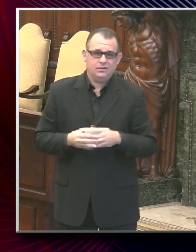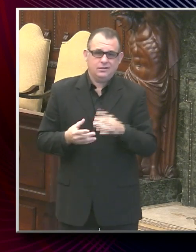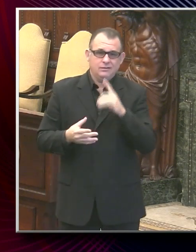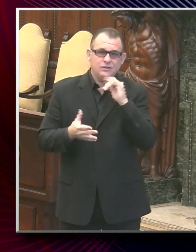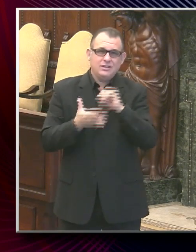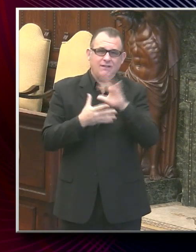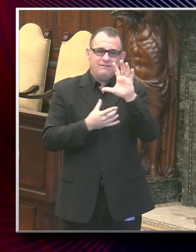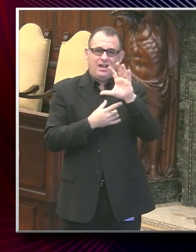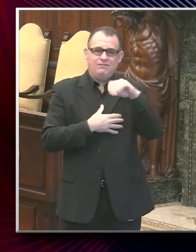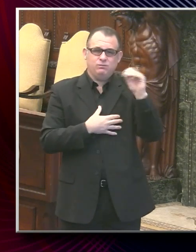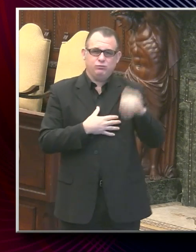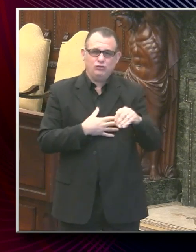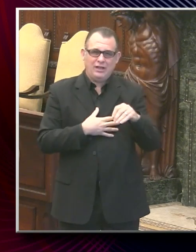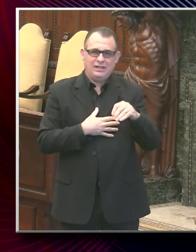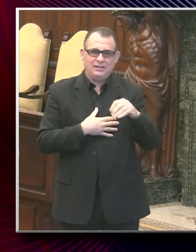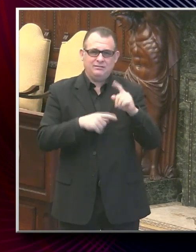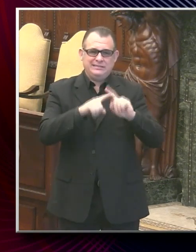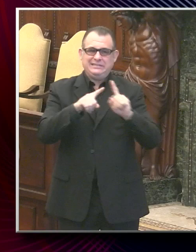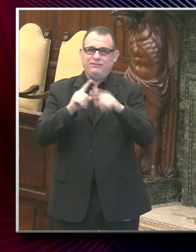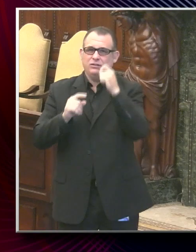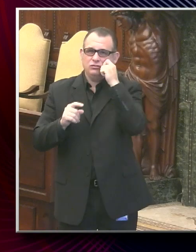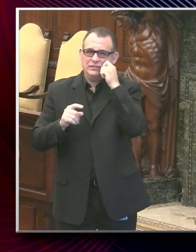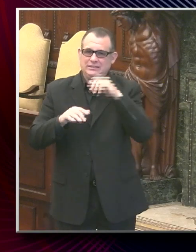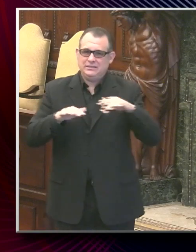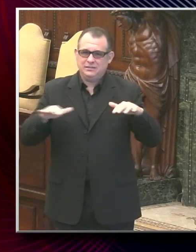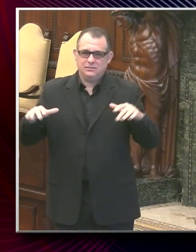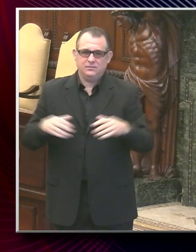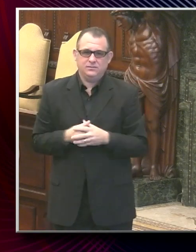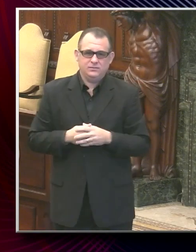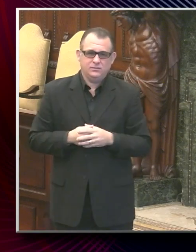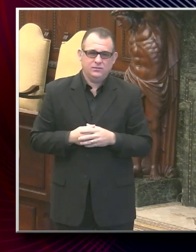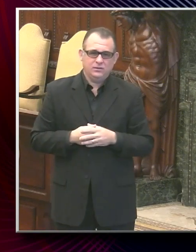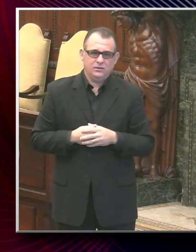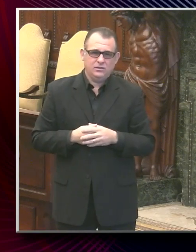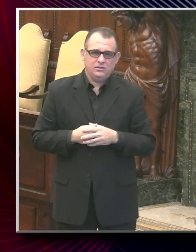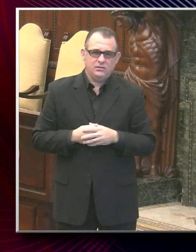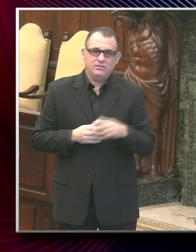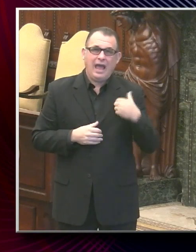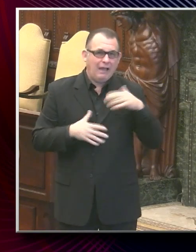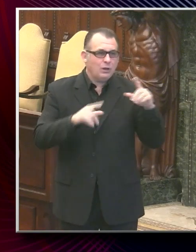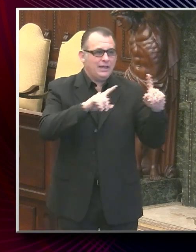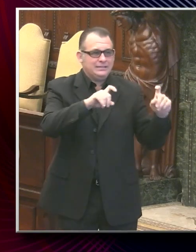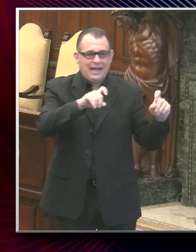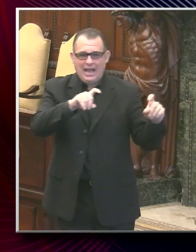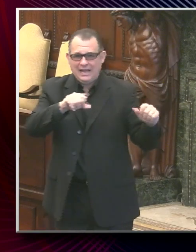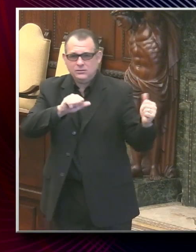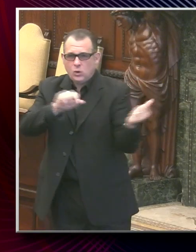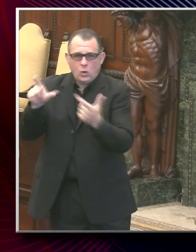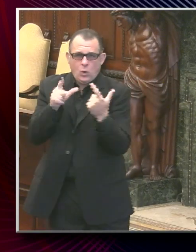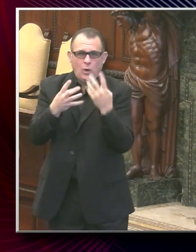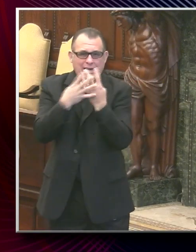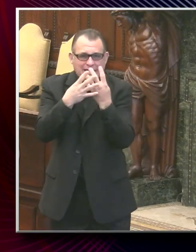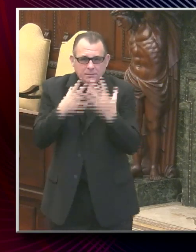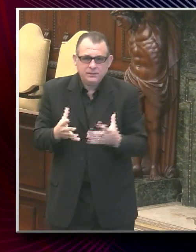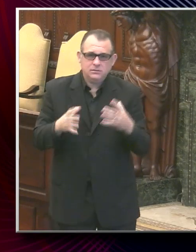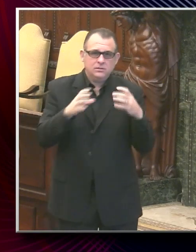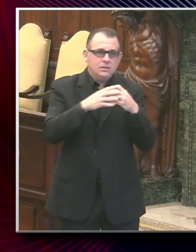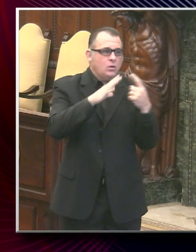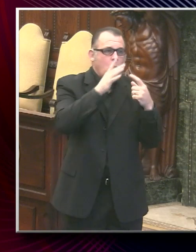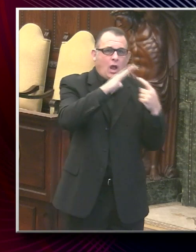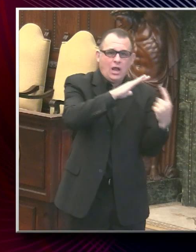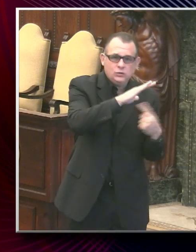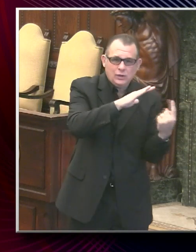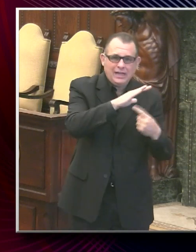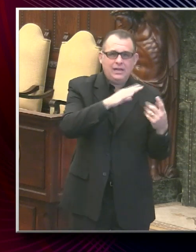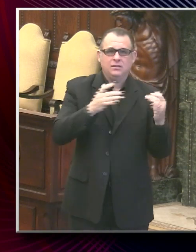positivity rate among asymptomatic inmates for the entire jail through the facility-wide screening that has taken place. Those inmates that were asymptomatic